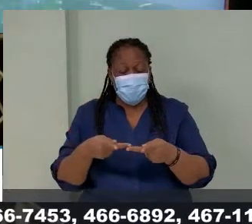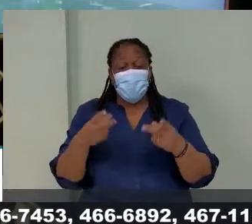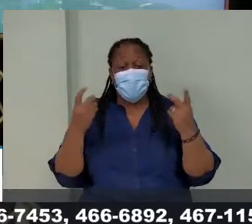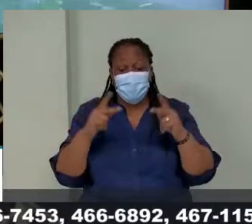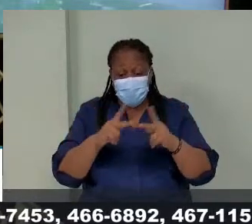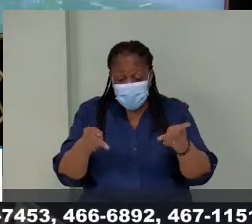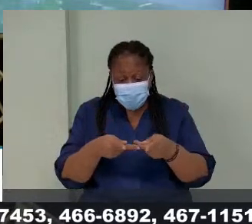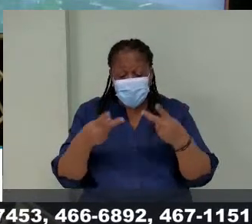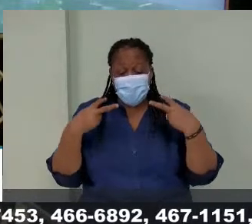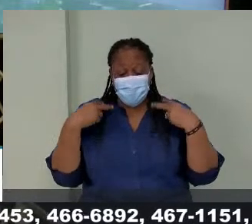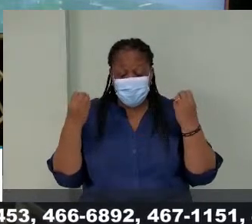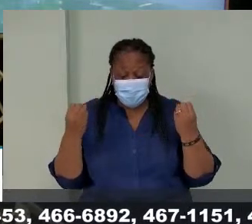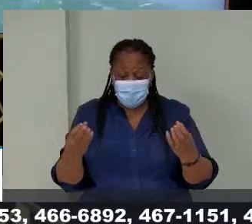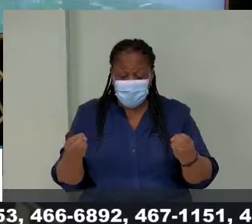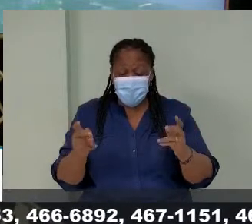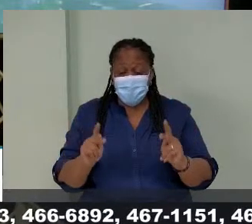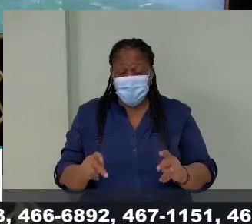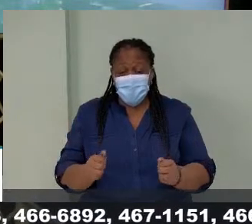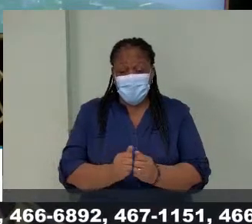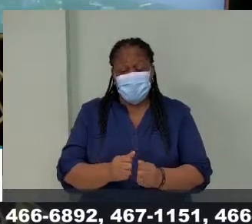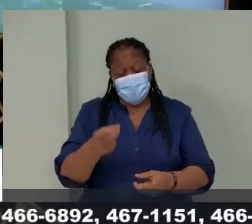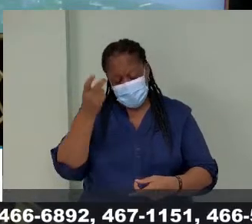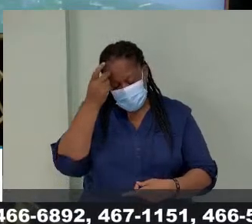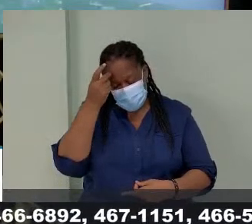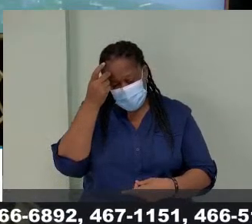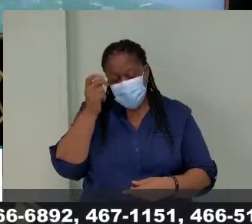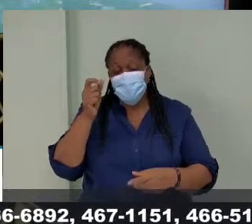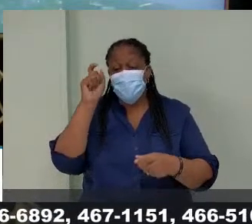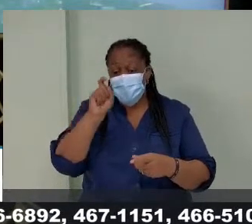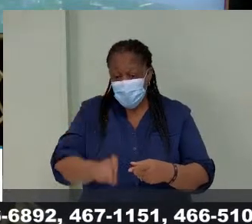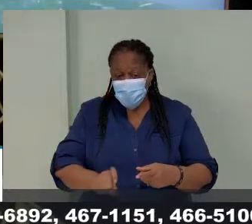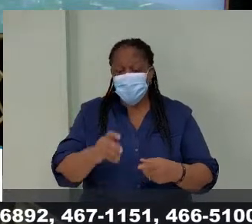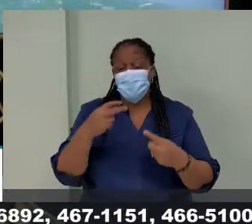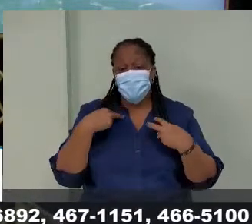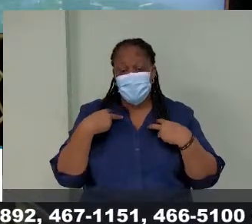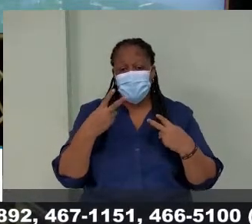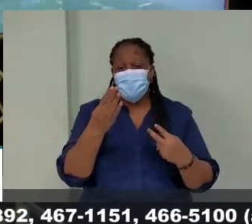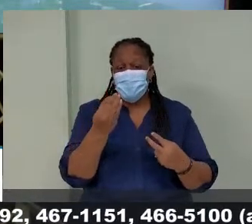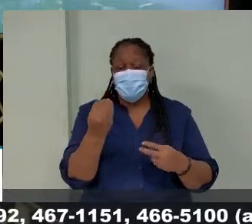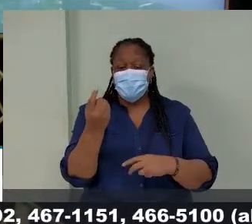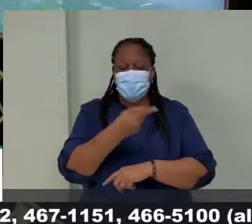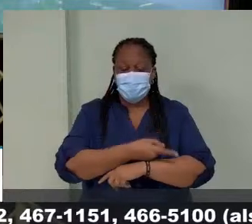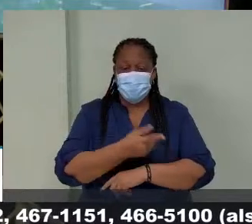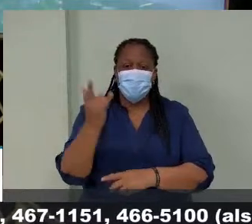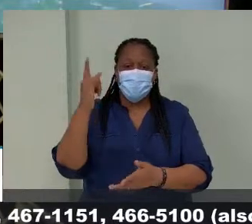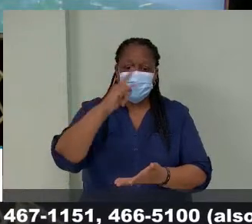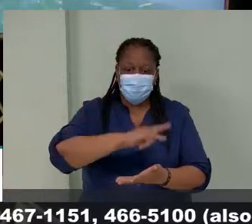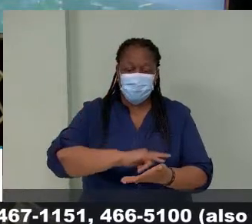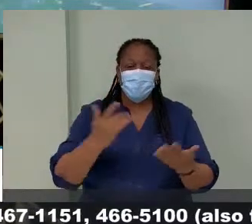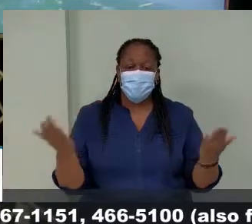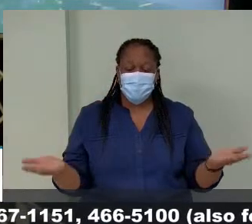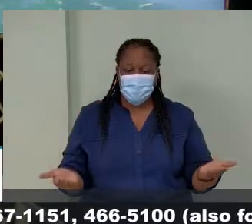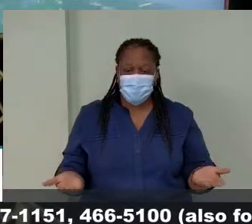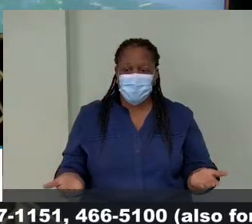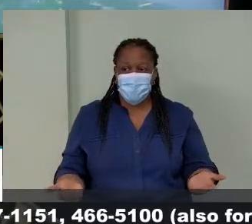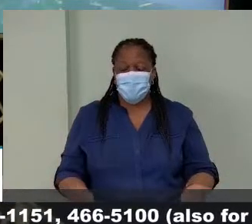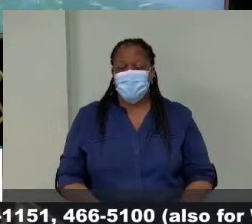site or at your residence, subject to approval of the CMO and the National COVID Task